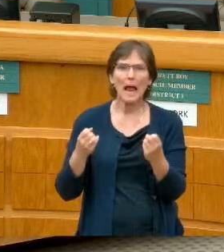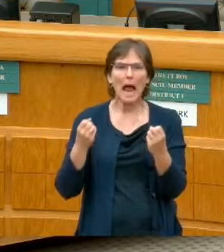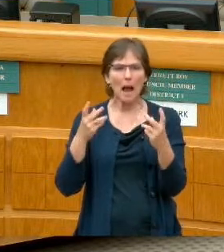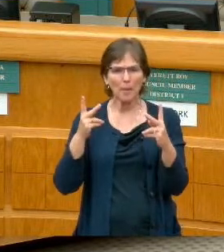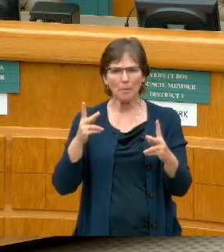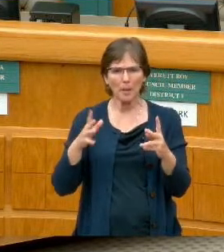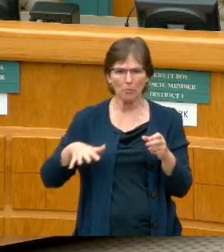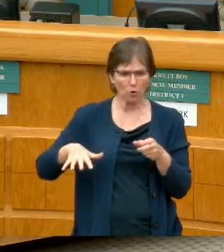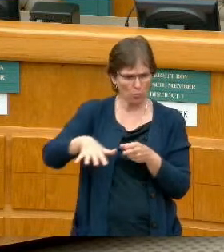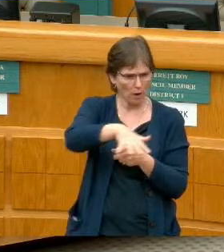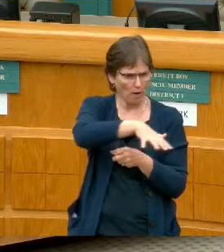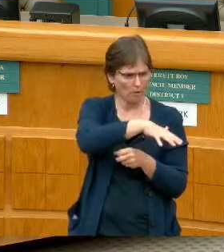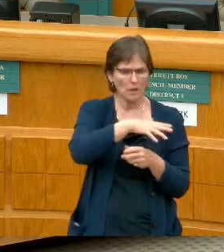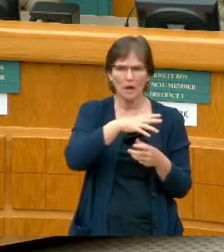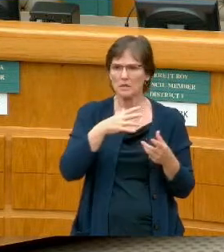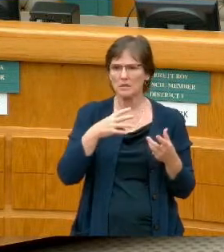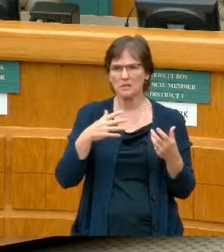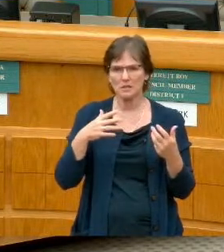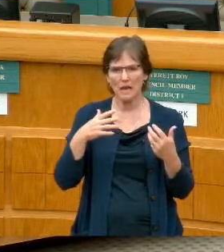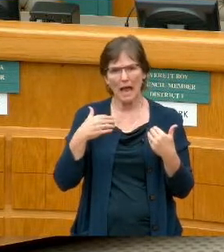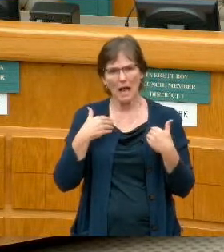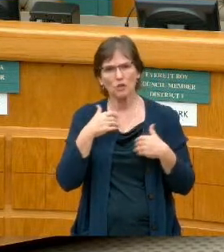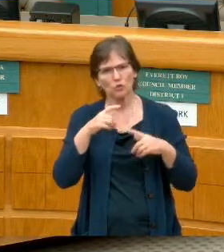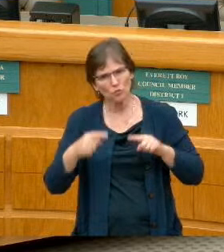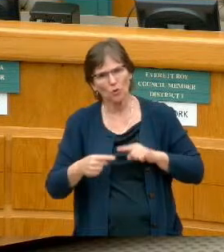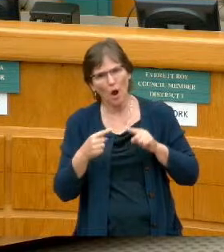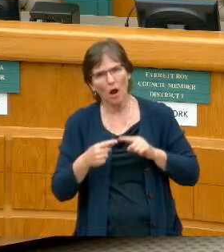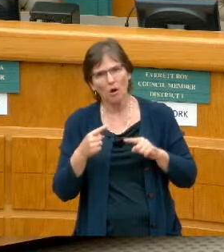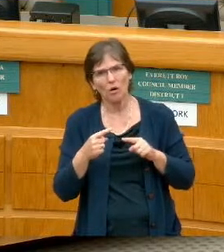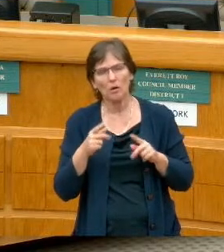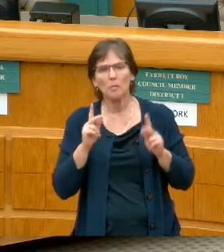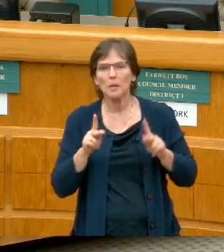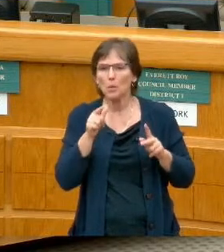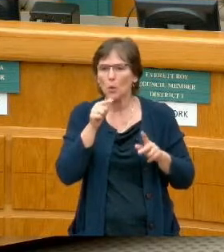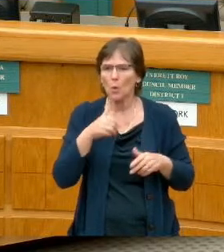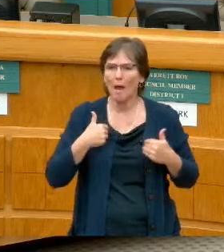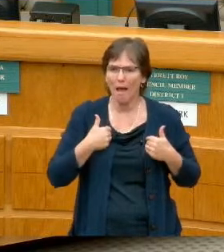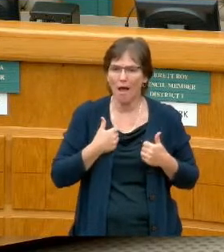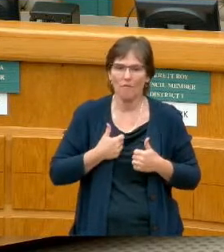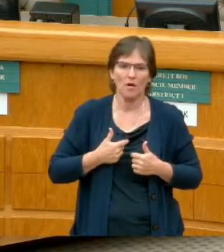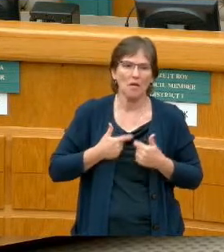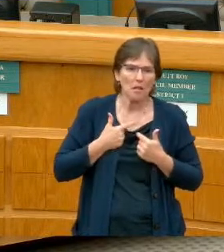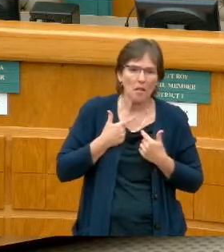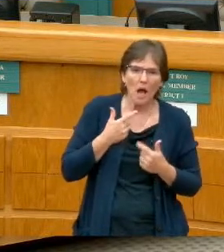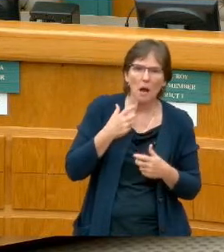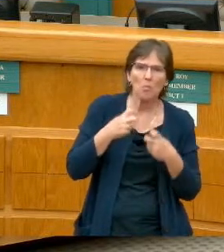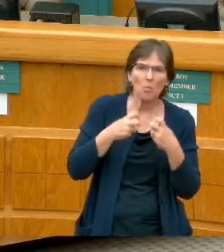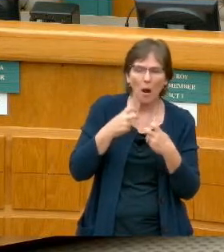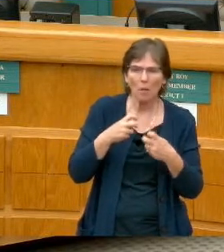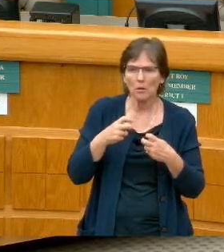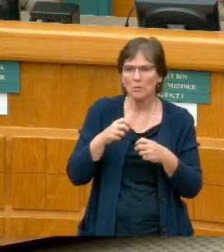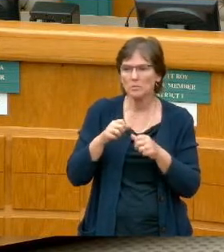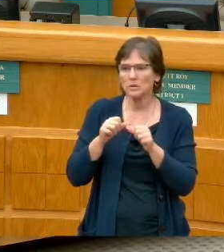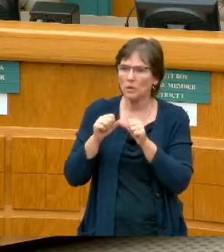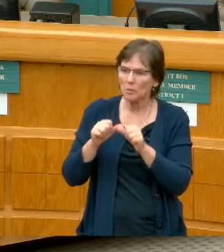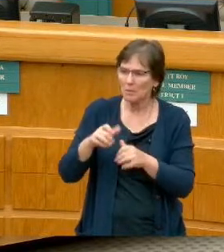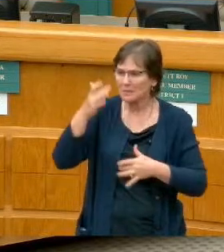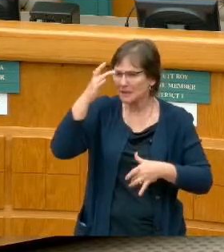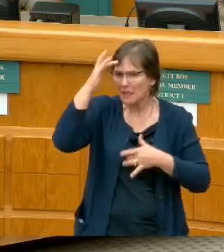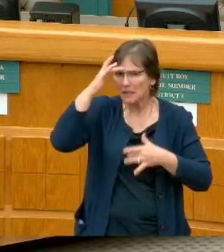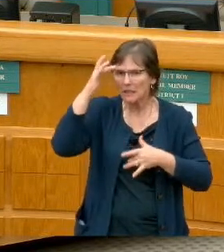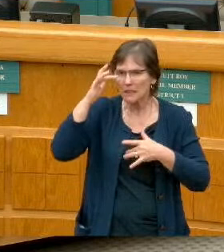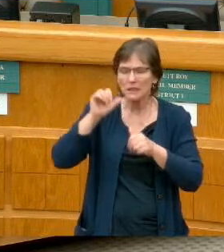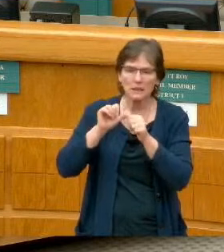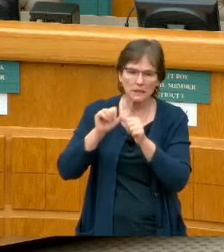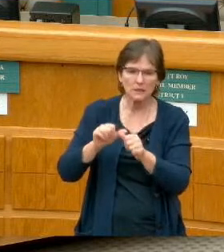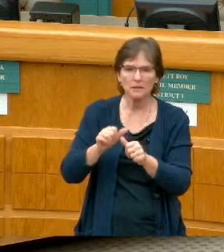compromised, those that live with respiratory issues and other comorbidities, If you or someone you know or love are